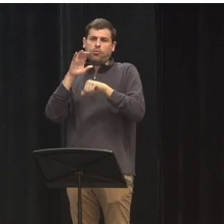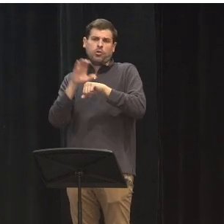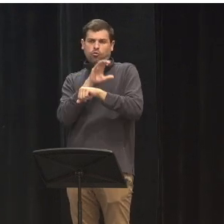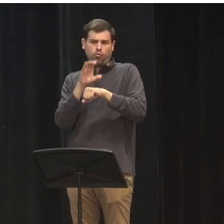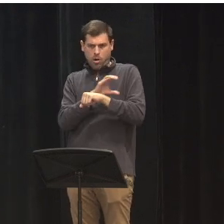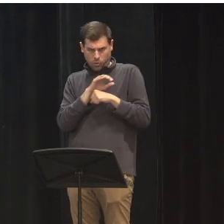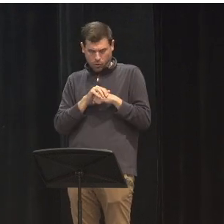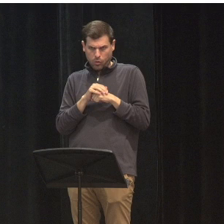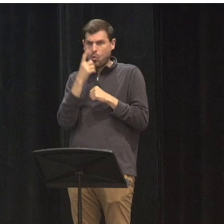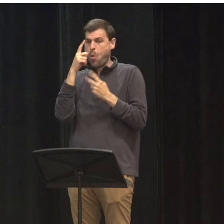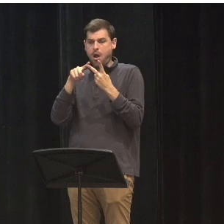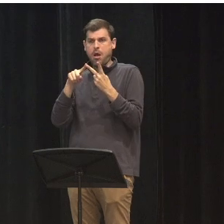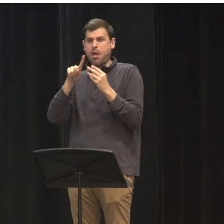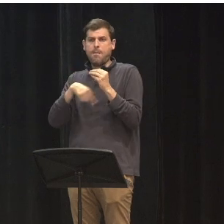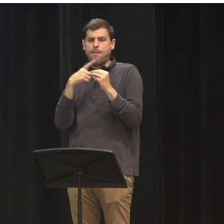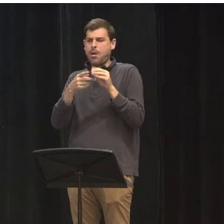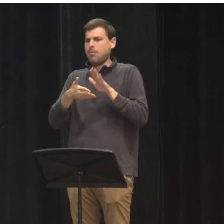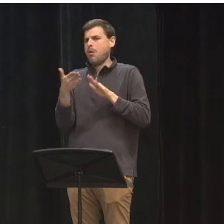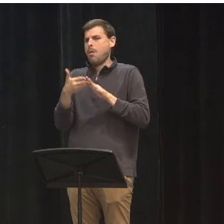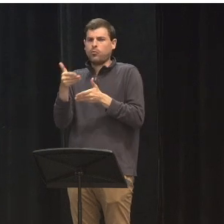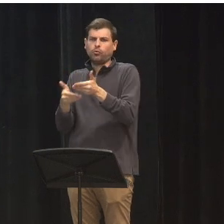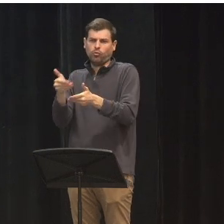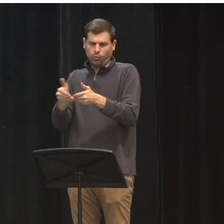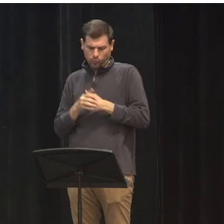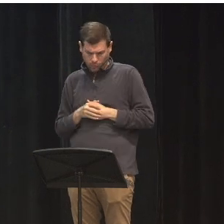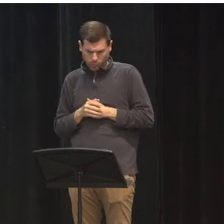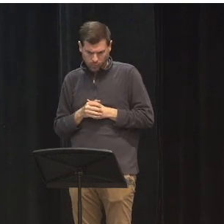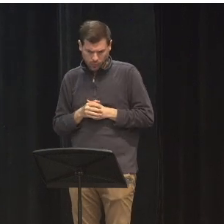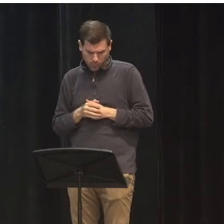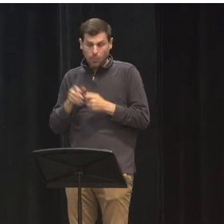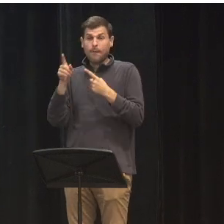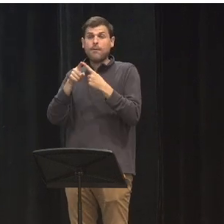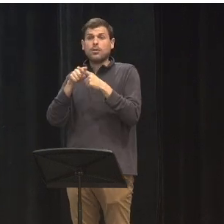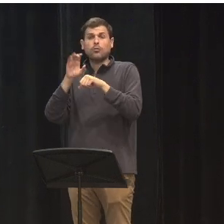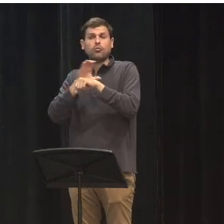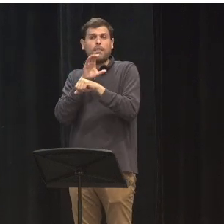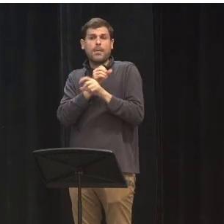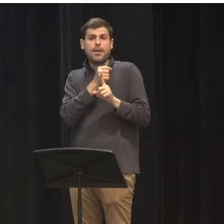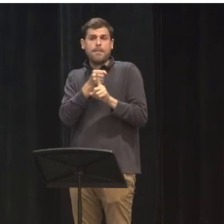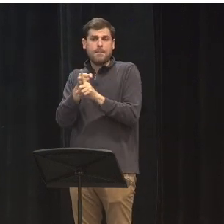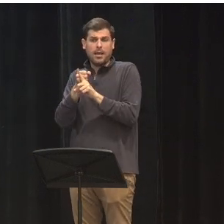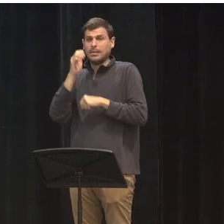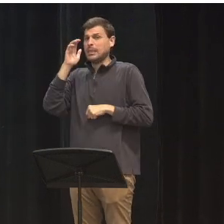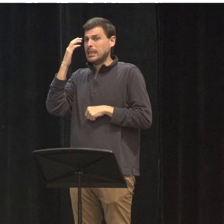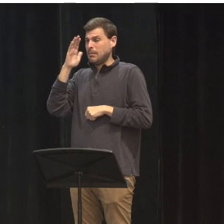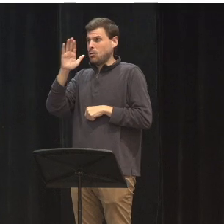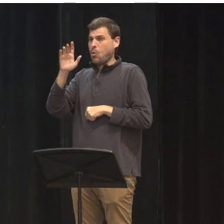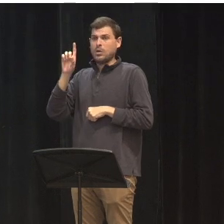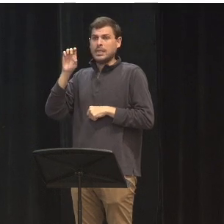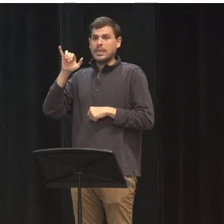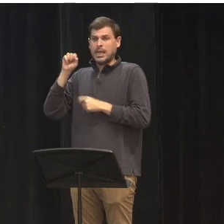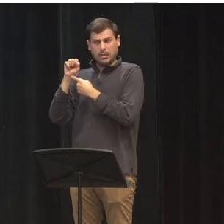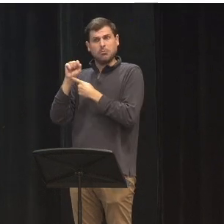other is an element of operations. Regarding the construction impacts, the draft EIS does a good job of